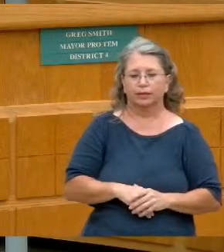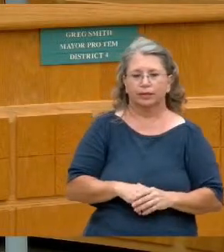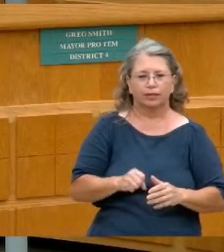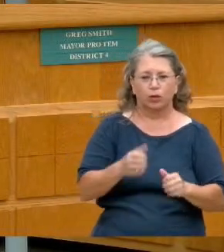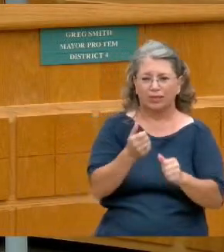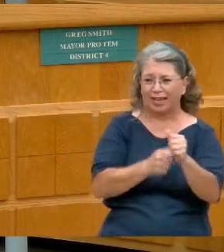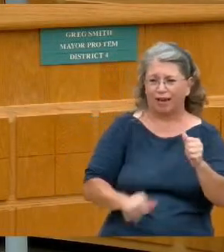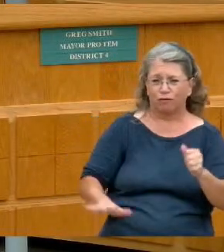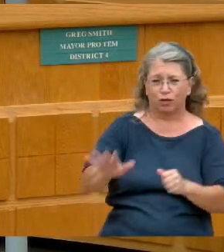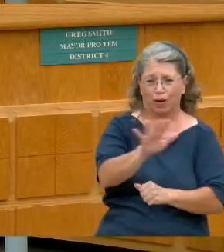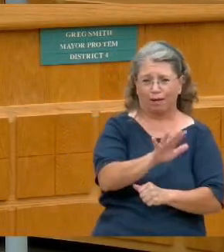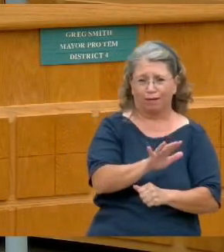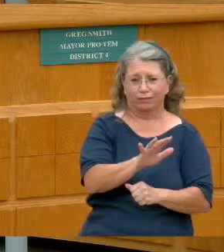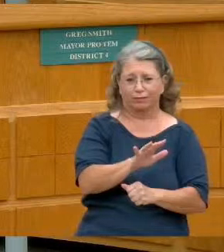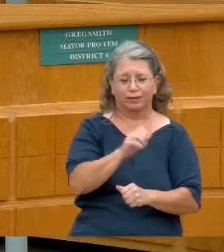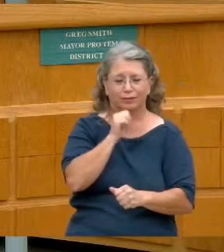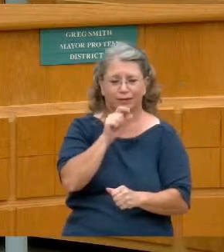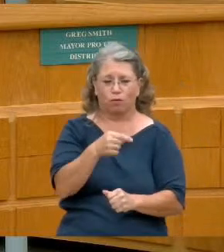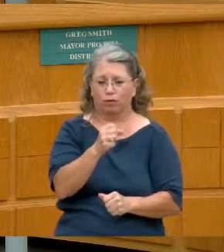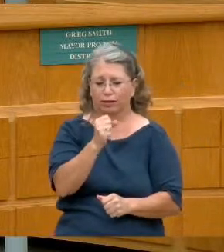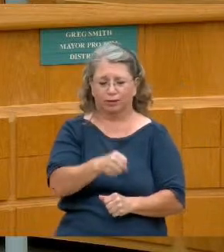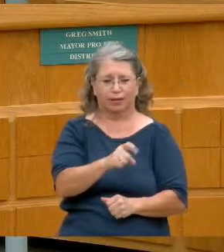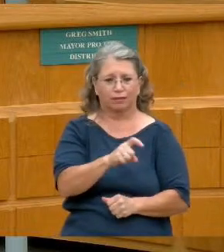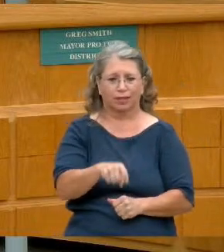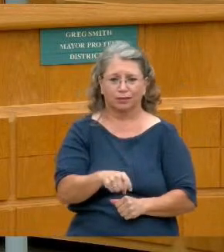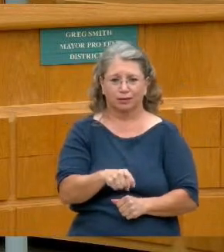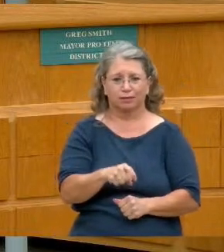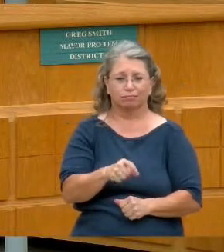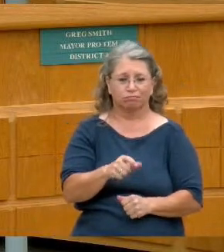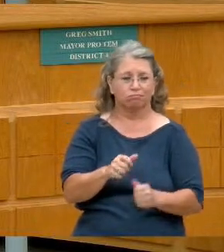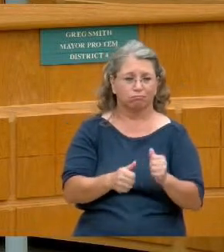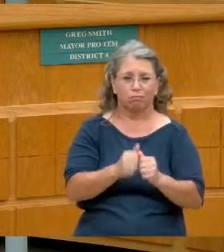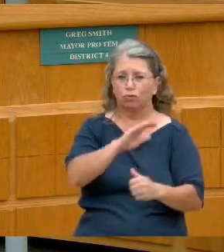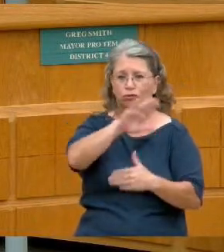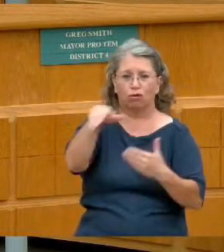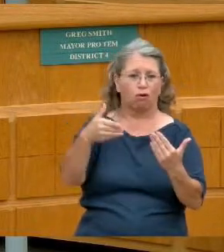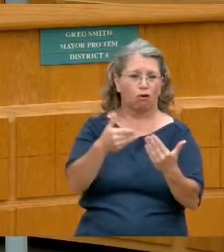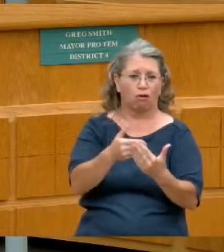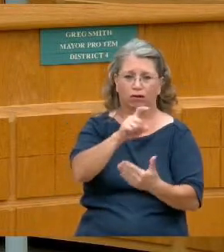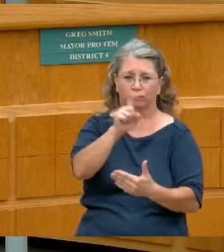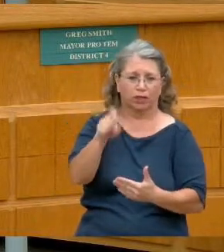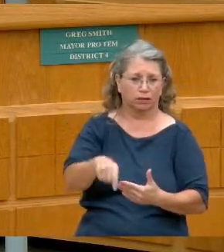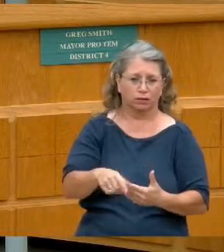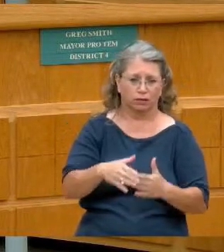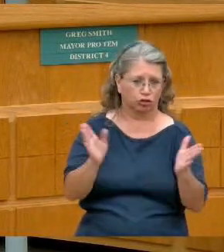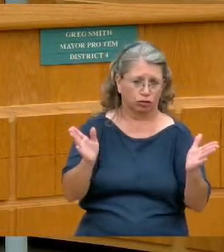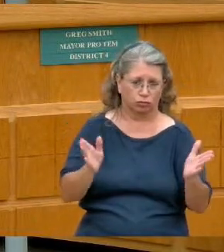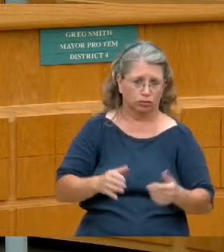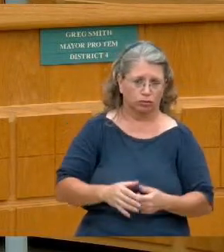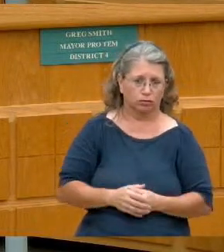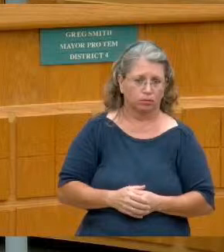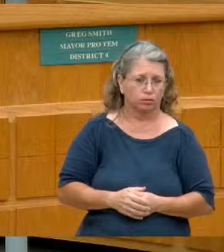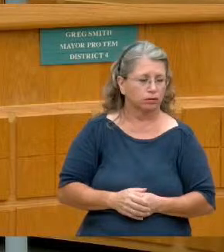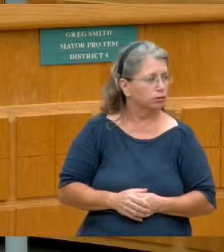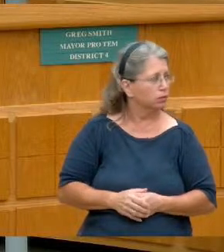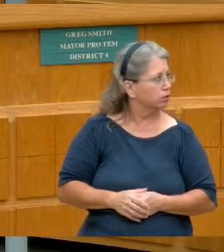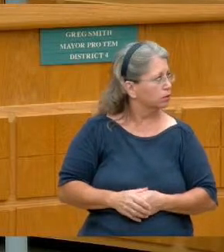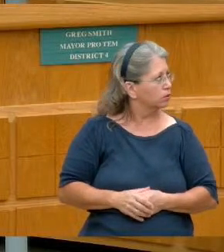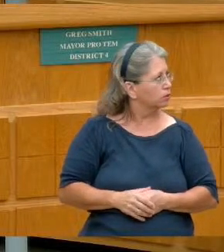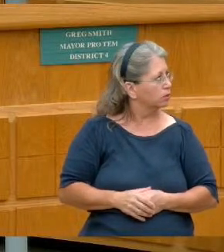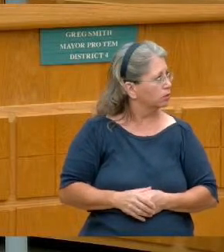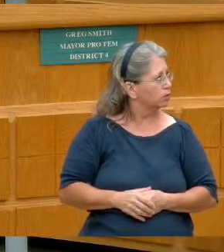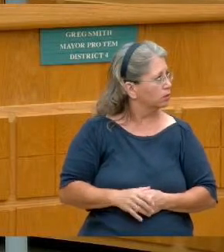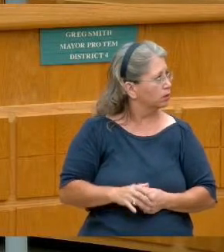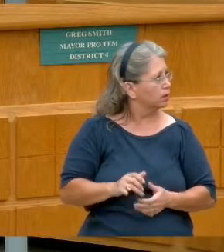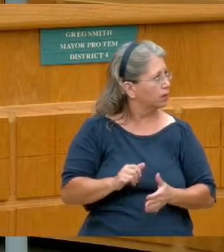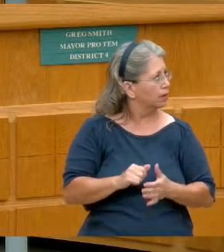it's not just in South Texas, it's over most of Texas in general. So these lines are the same as types of lines and same